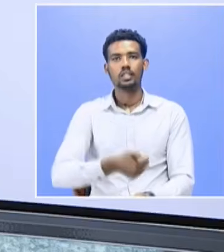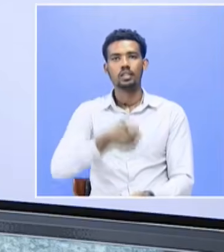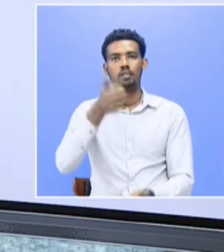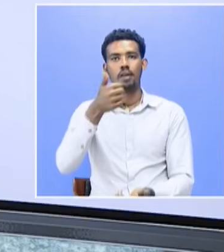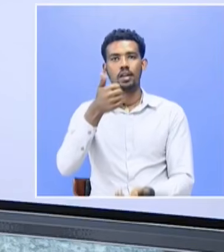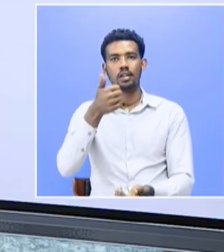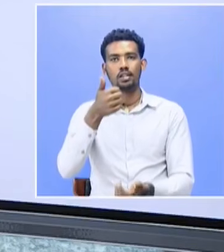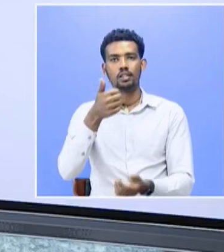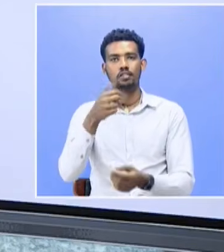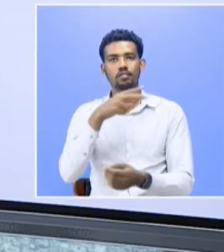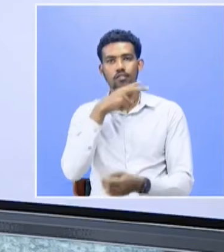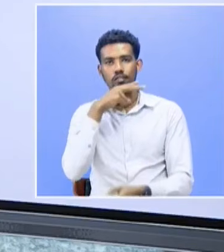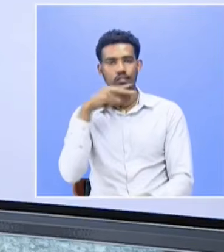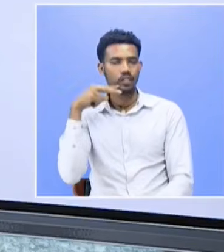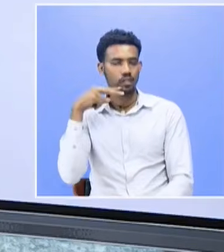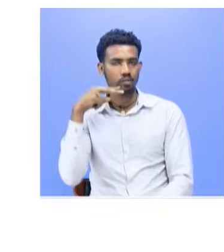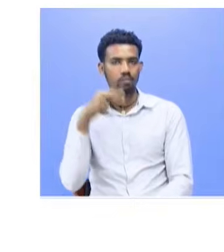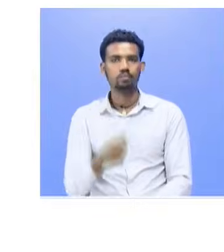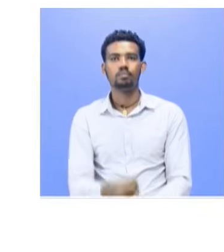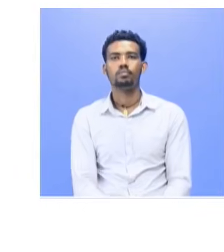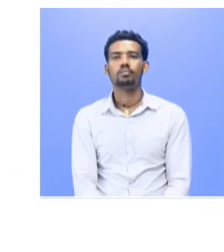verb. Here it is.